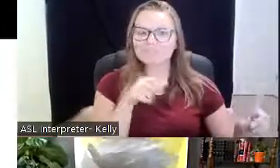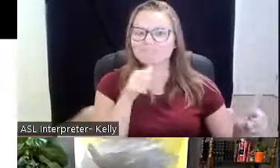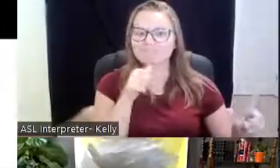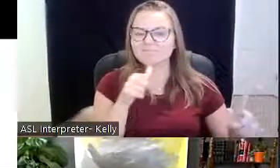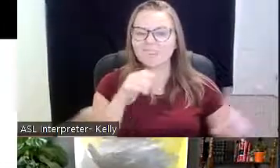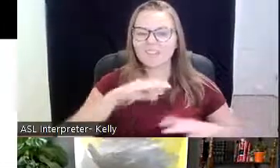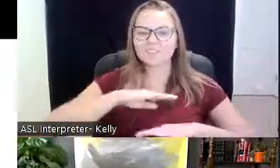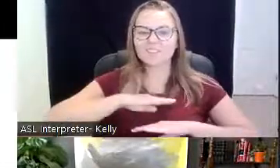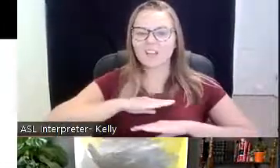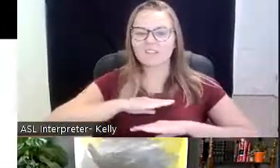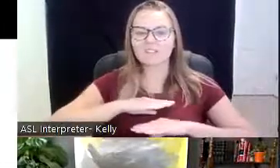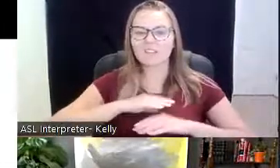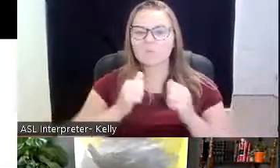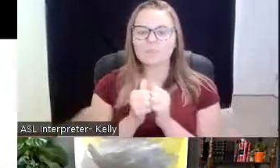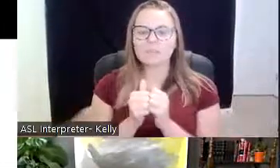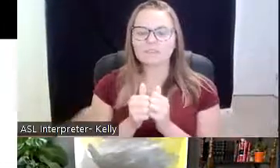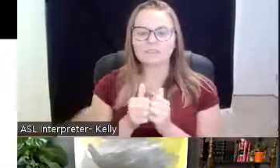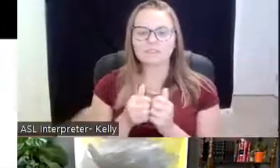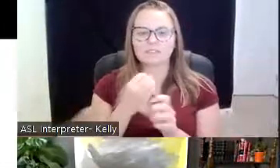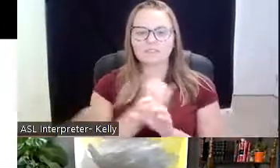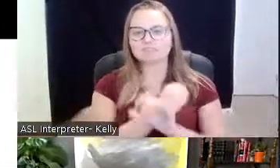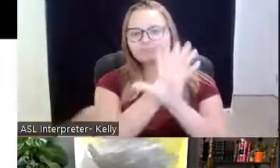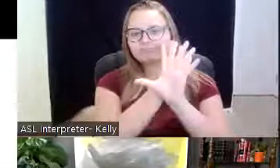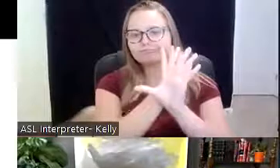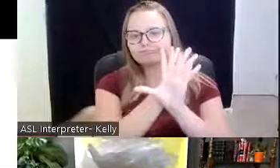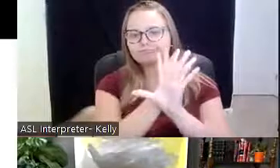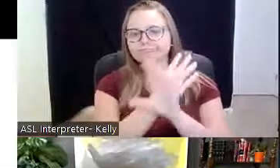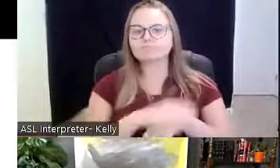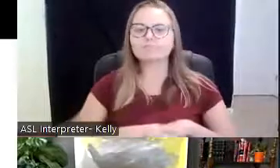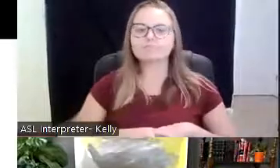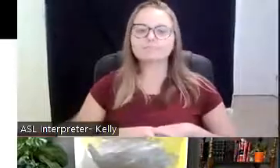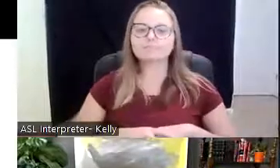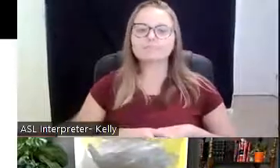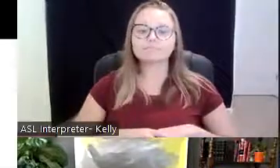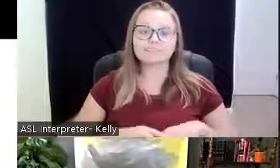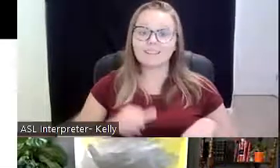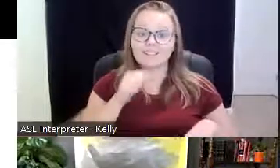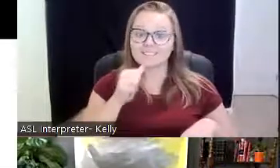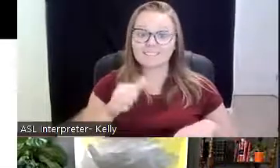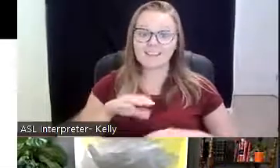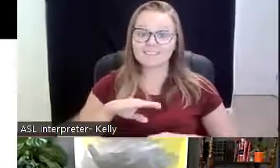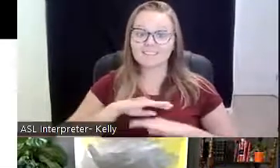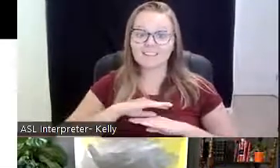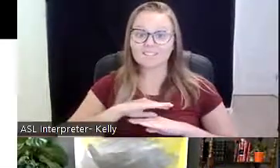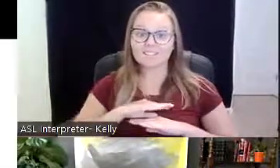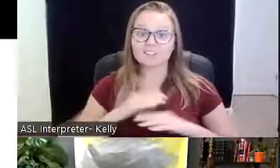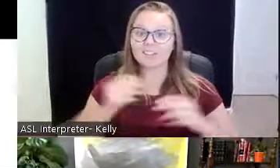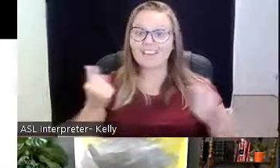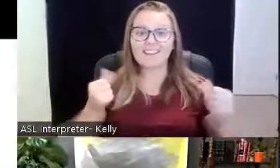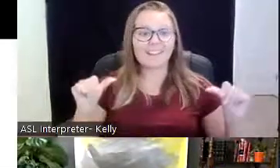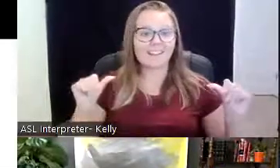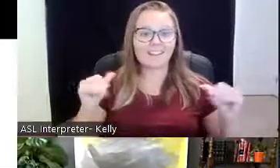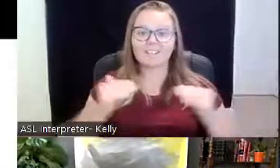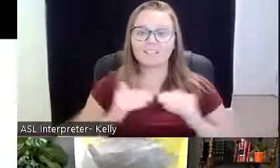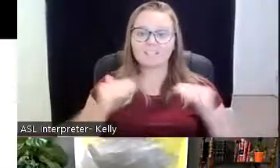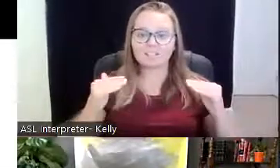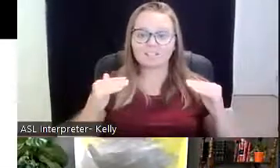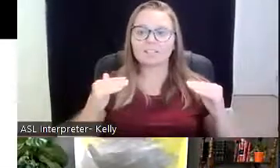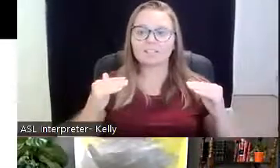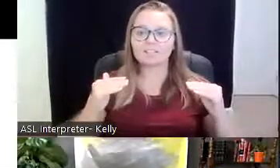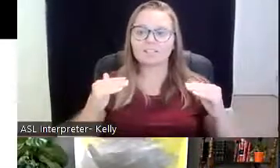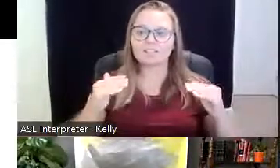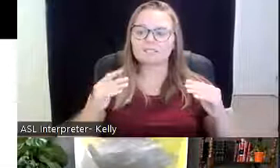dissatisfaction with video calls. And interestingly, that was dissatisfaction at any level reported